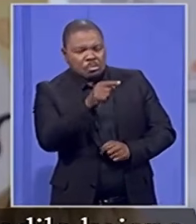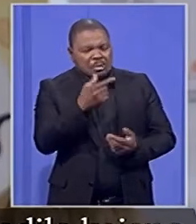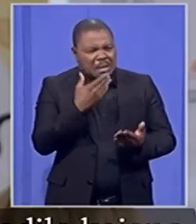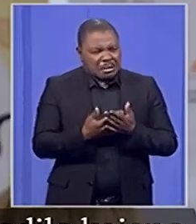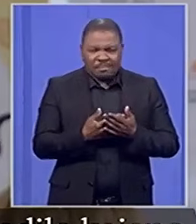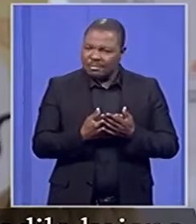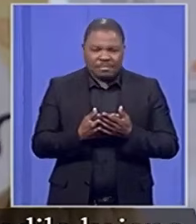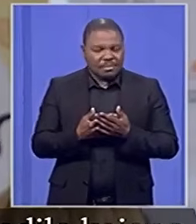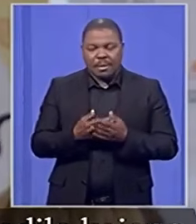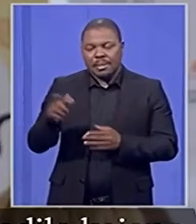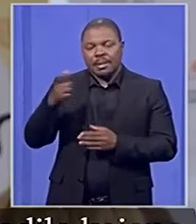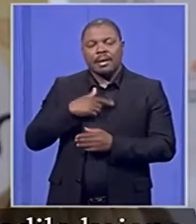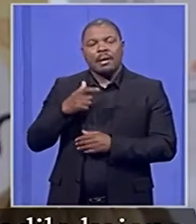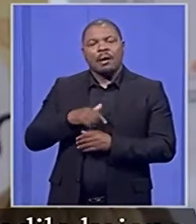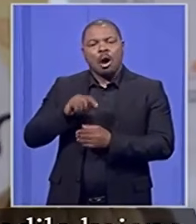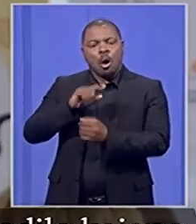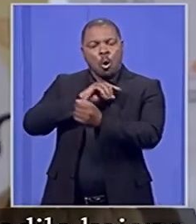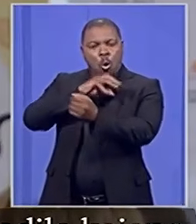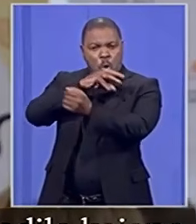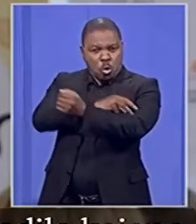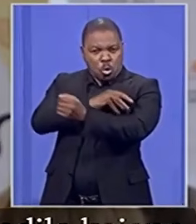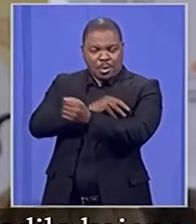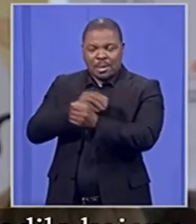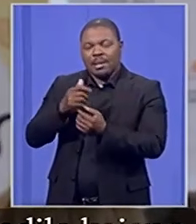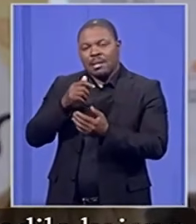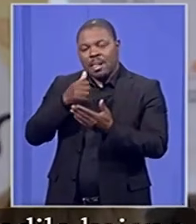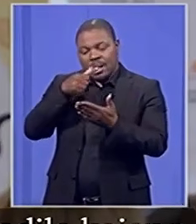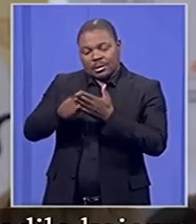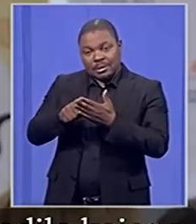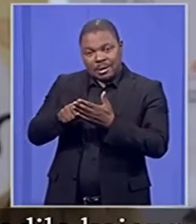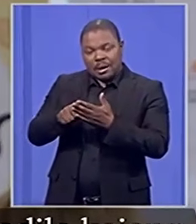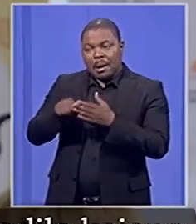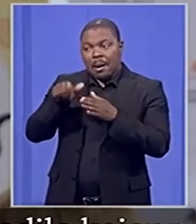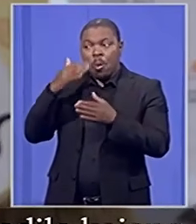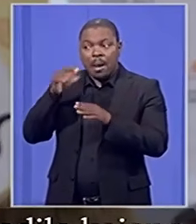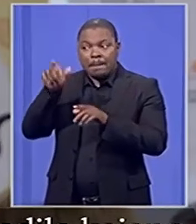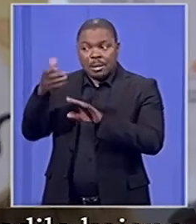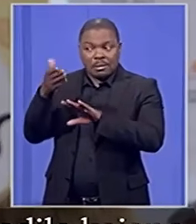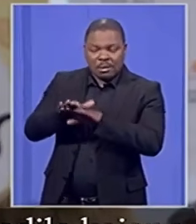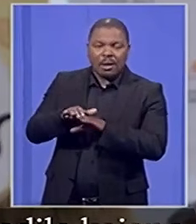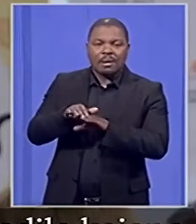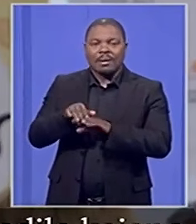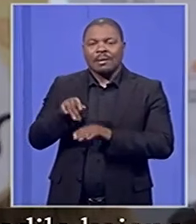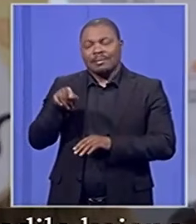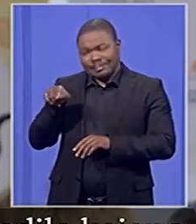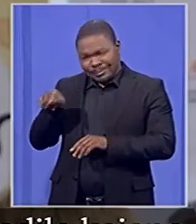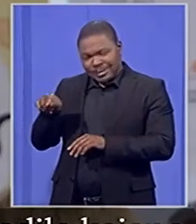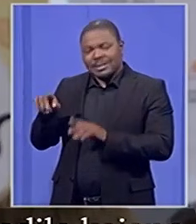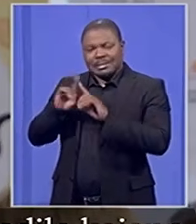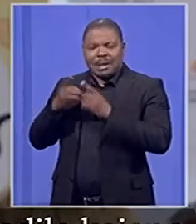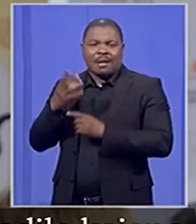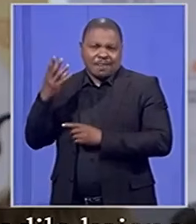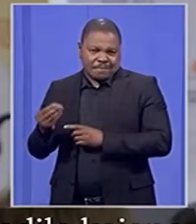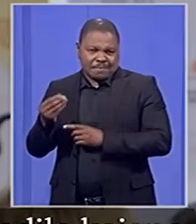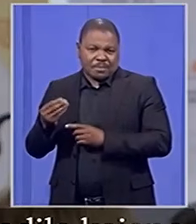The letters of authority when somebody has passed away and all those things. And we see those things because we are the department. When we have